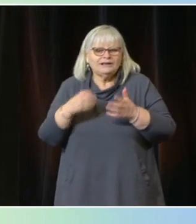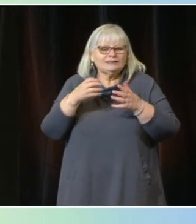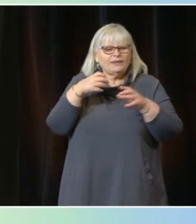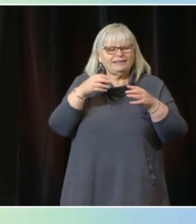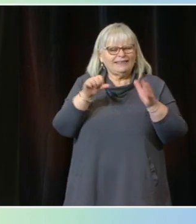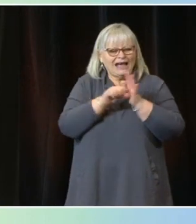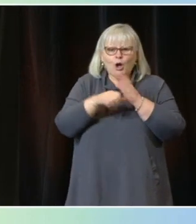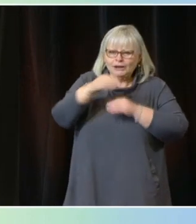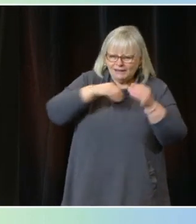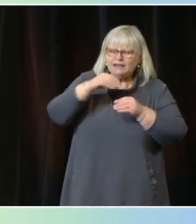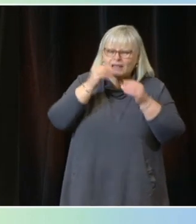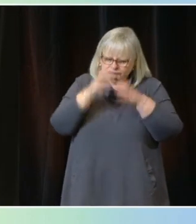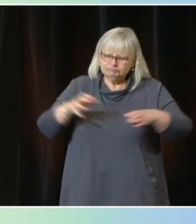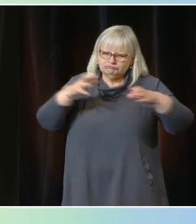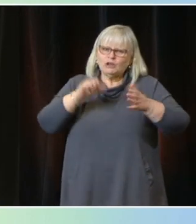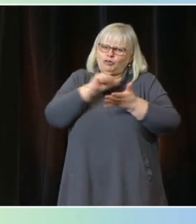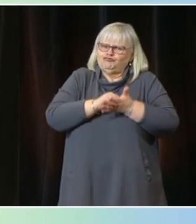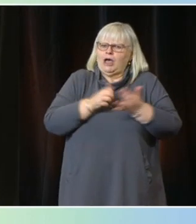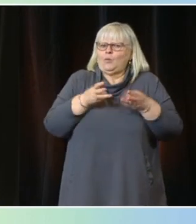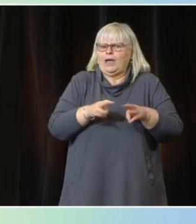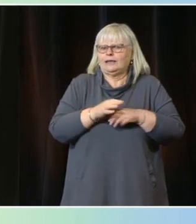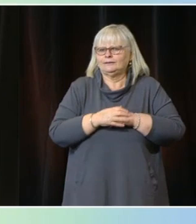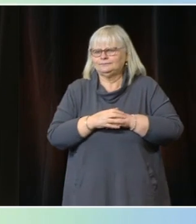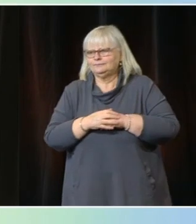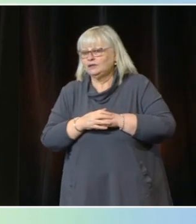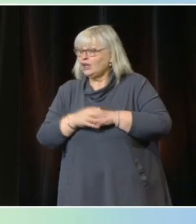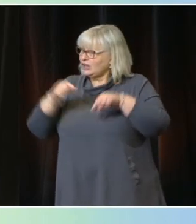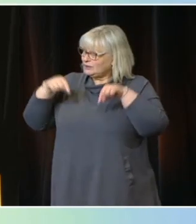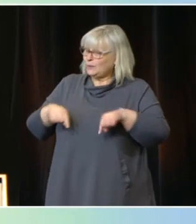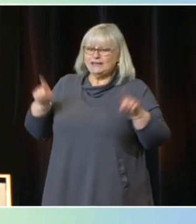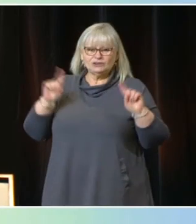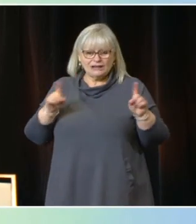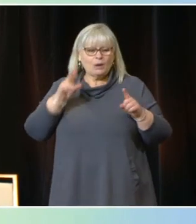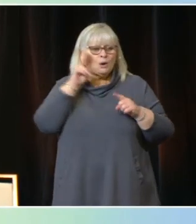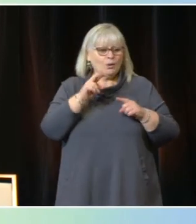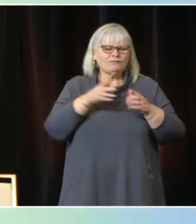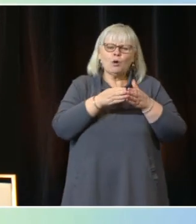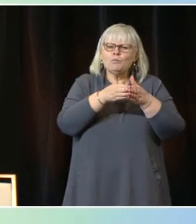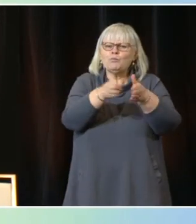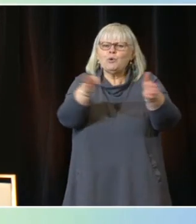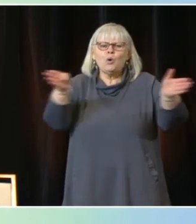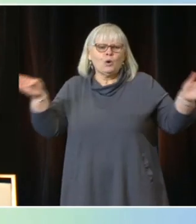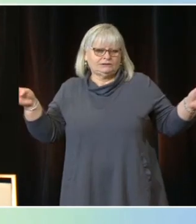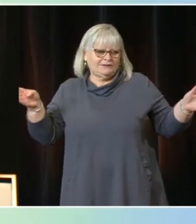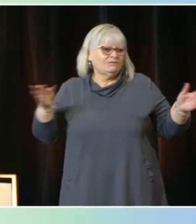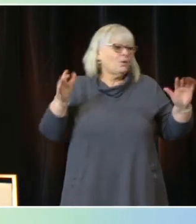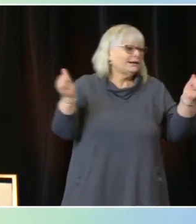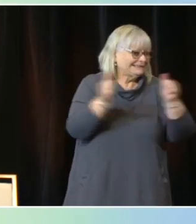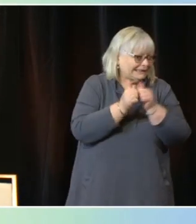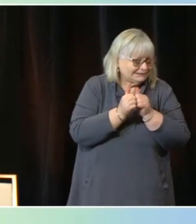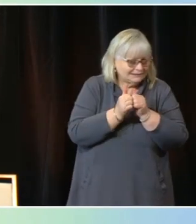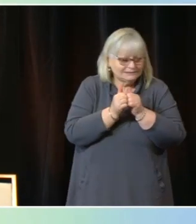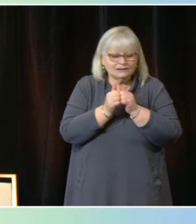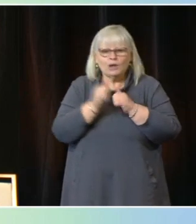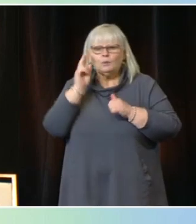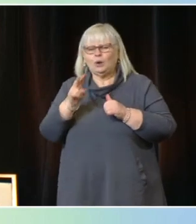Industries the right way so at this Summit we are looking for broad areas of consensus we're looking